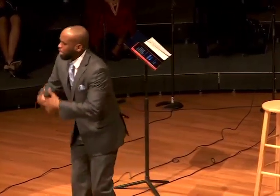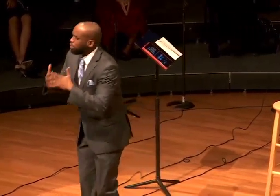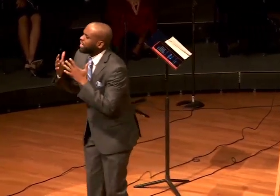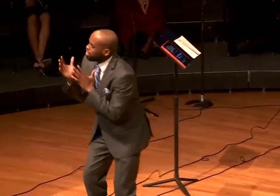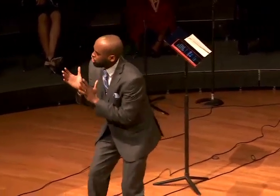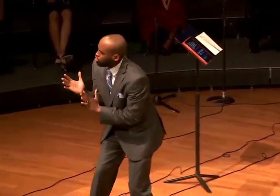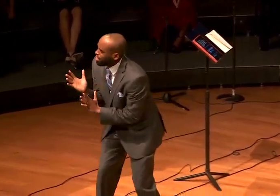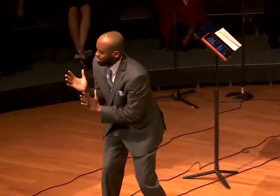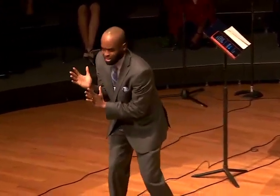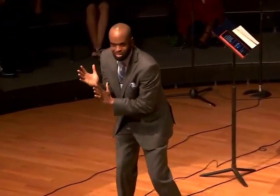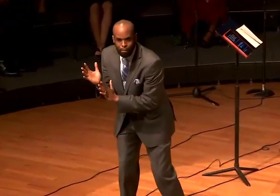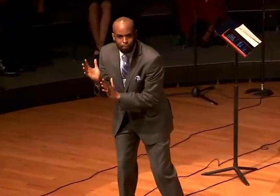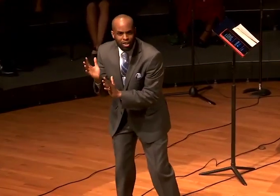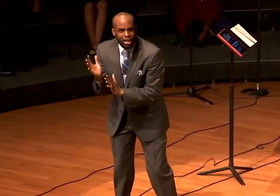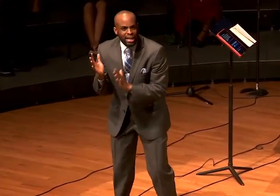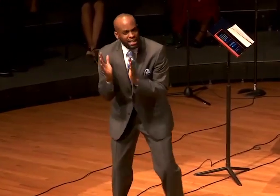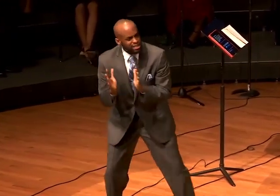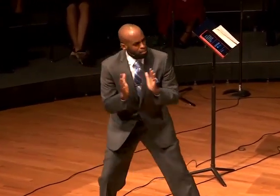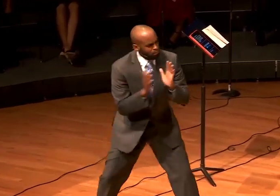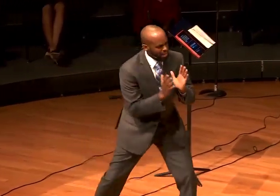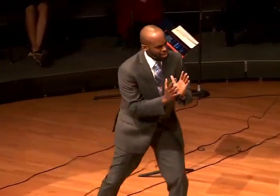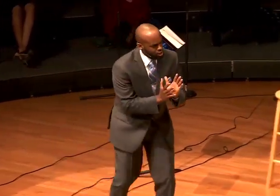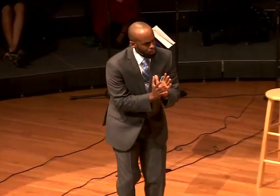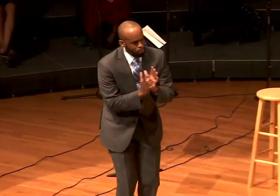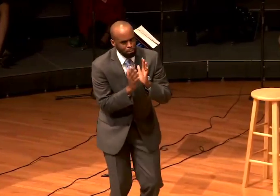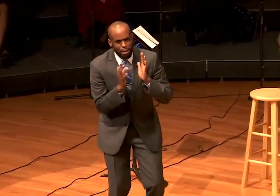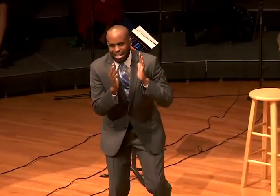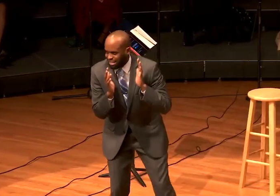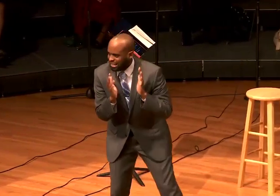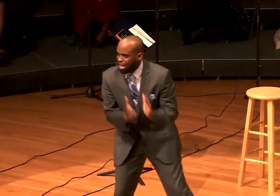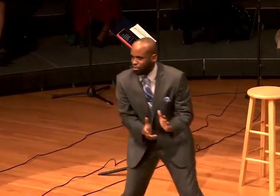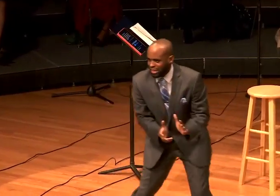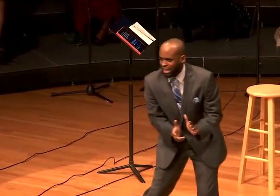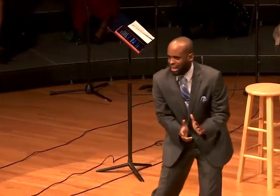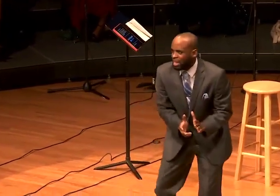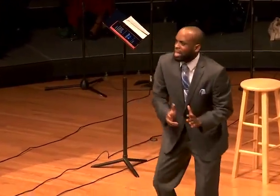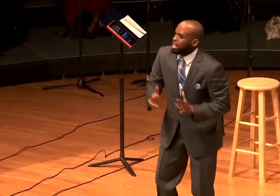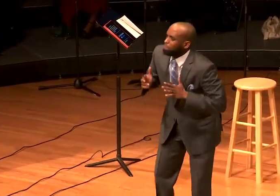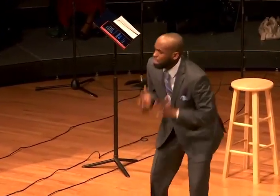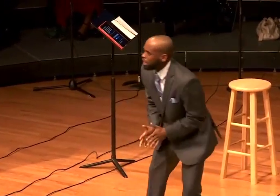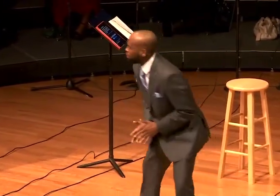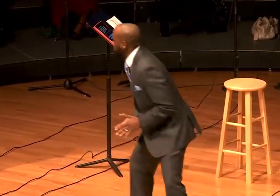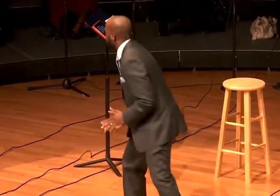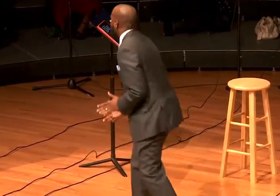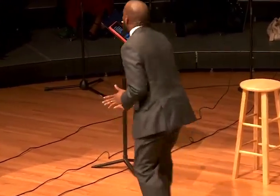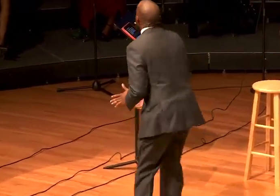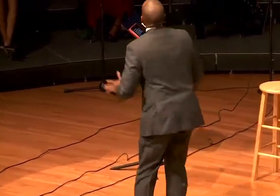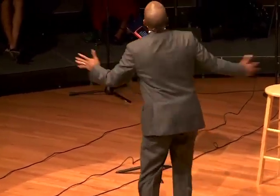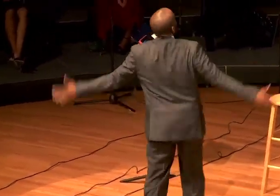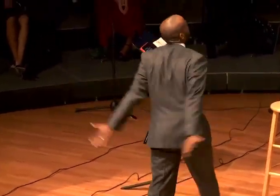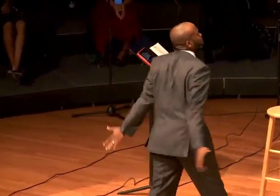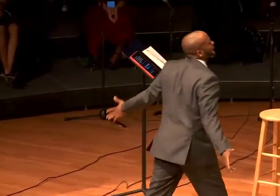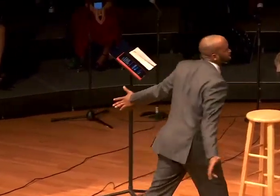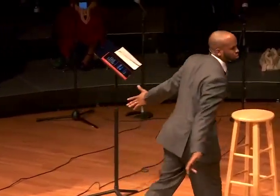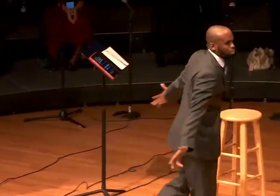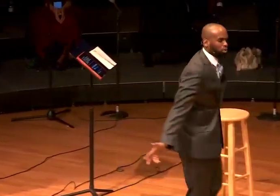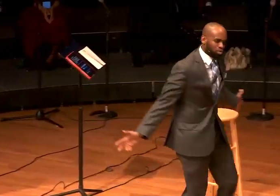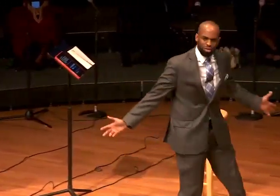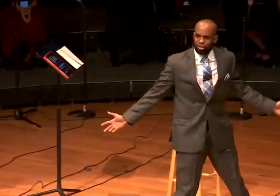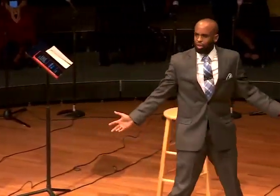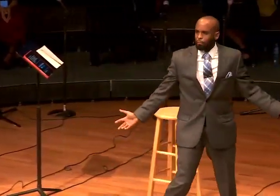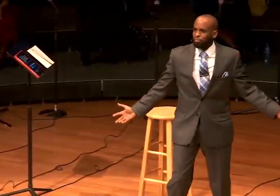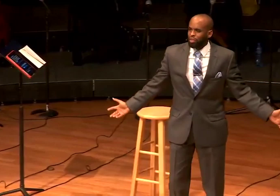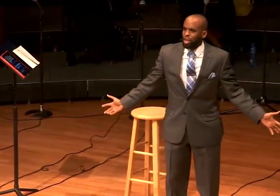cord to be reconstructed. He needs some things to be put back together again that many would say that's